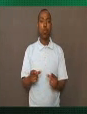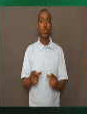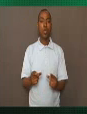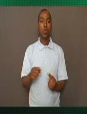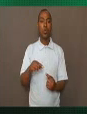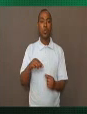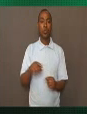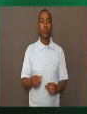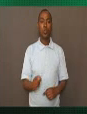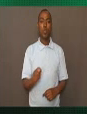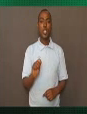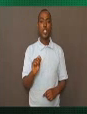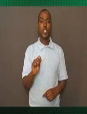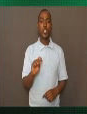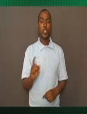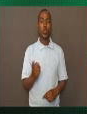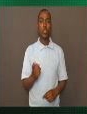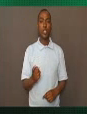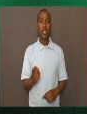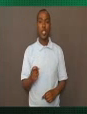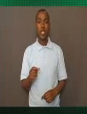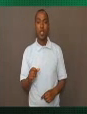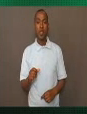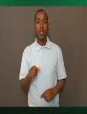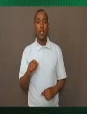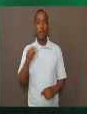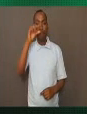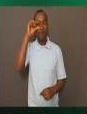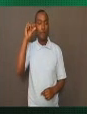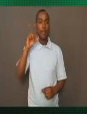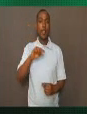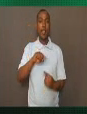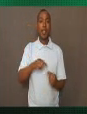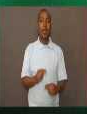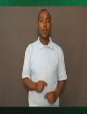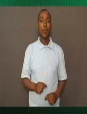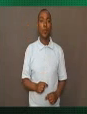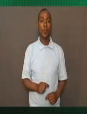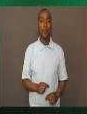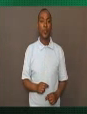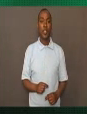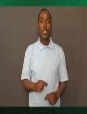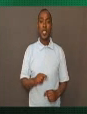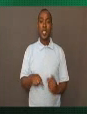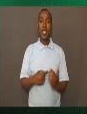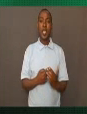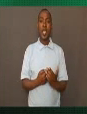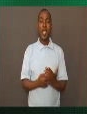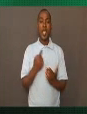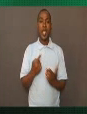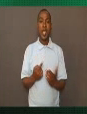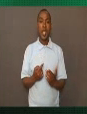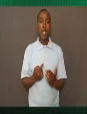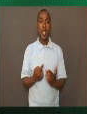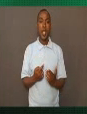penis or the entrance to the vagina. This stage lasts